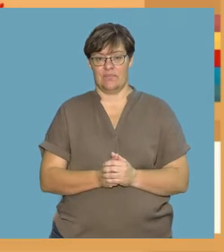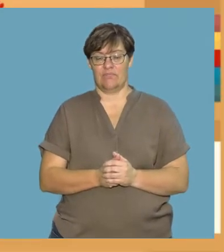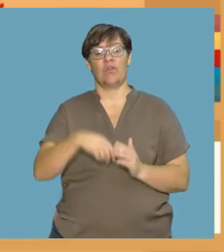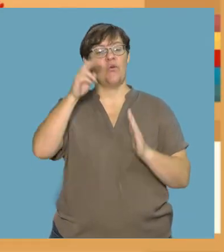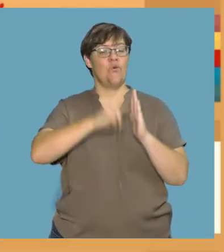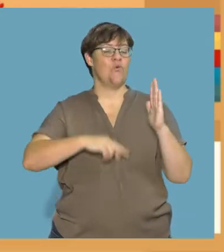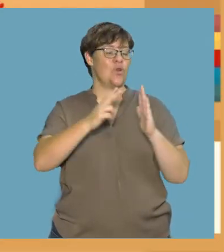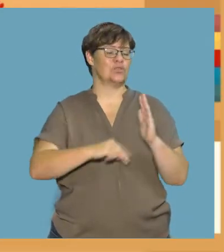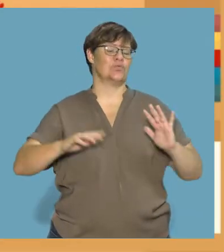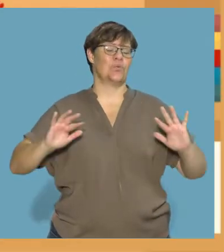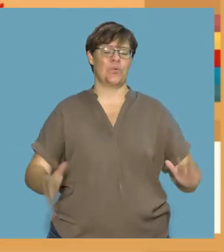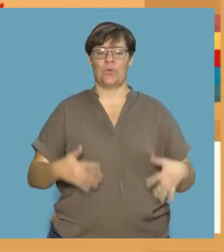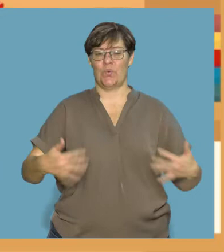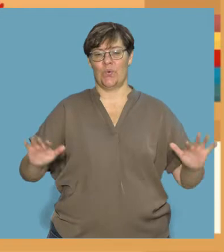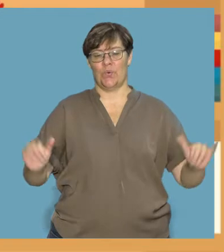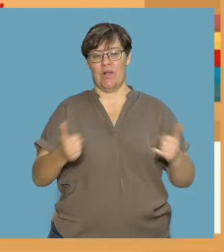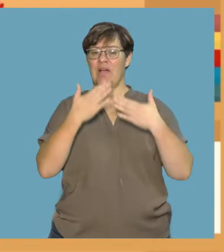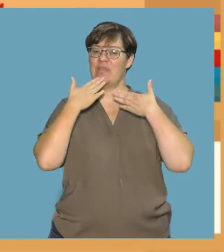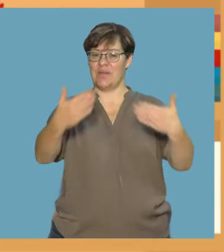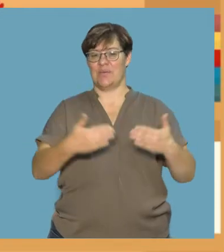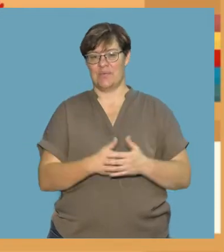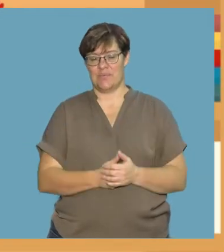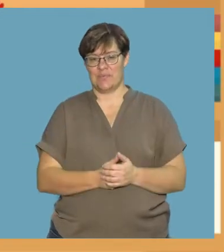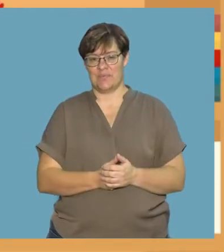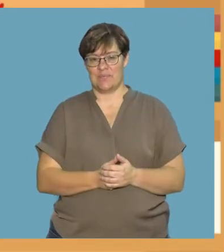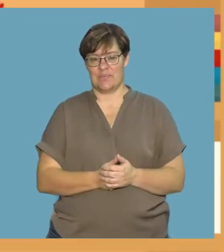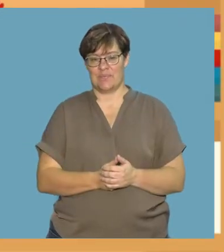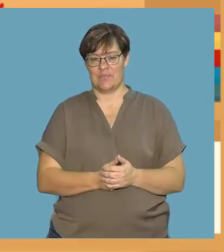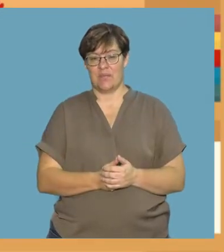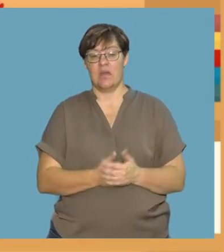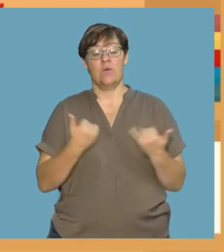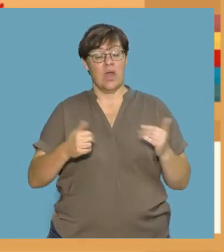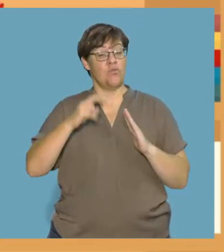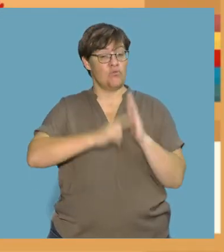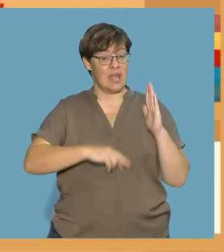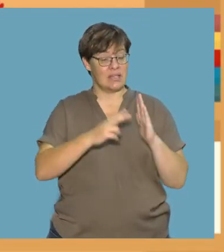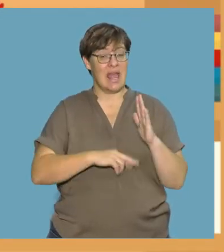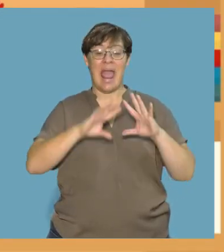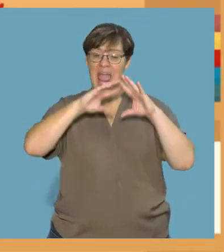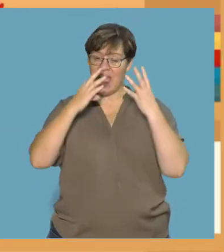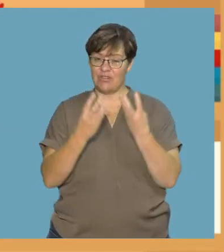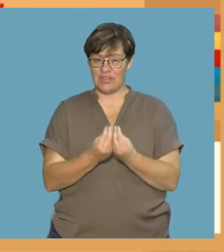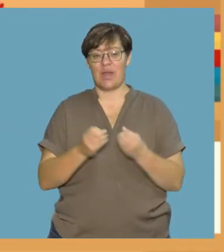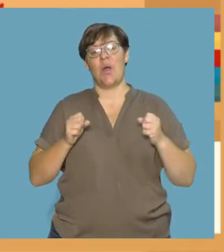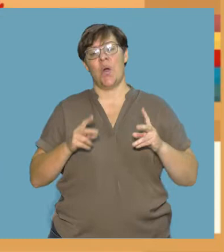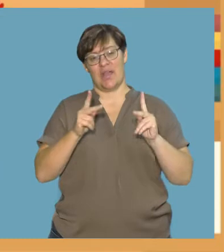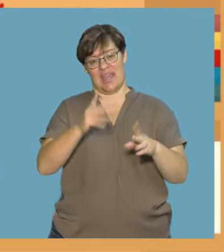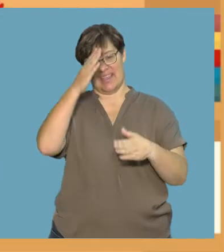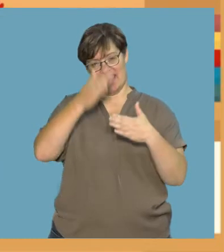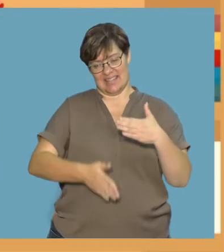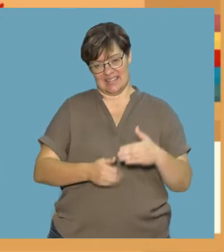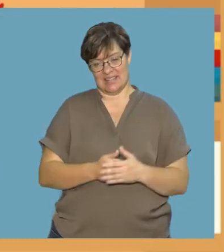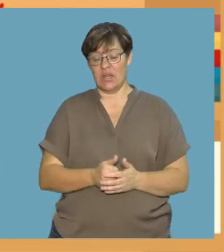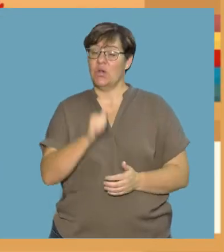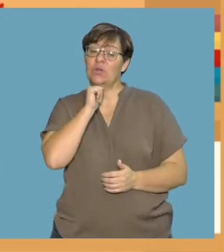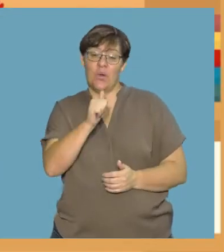You read so well. Thank you. So we read that everything worked out okay in the end.